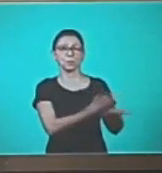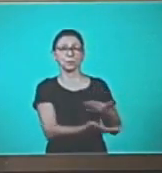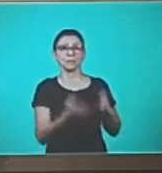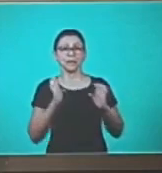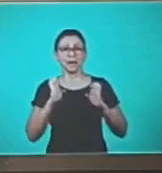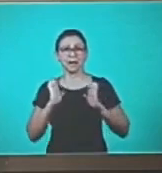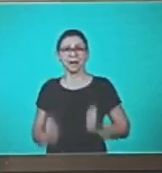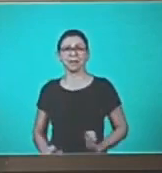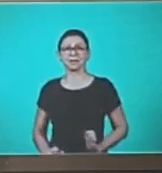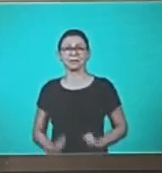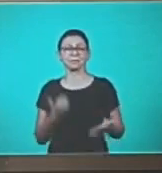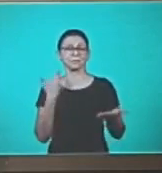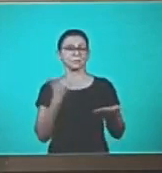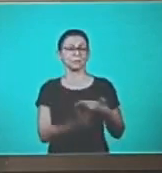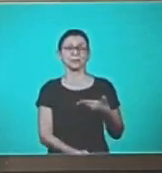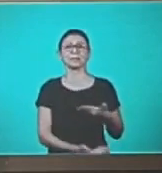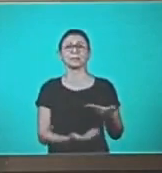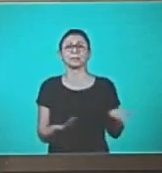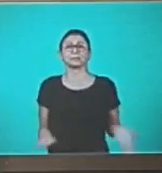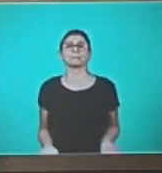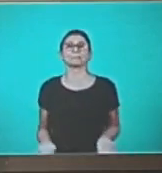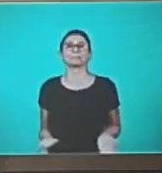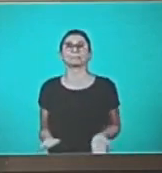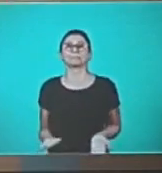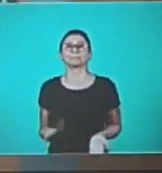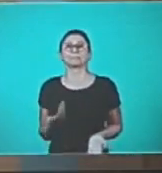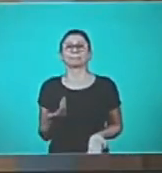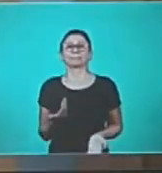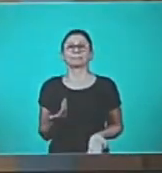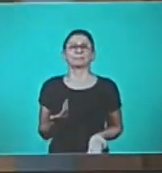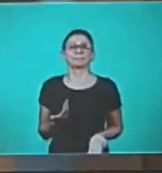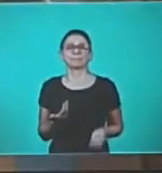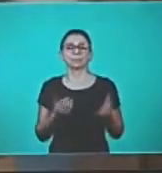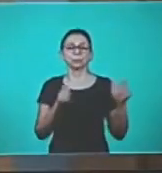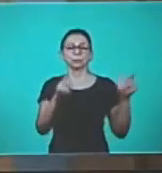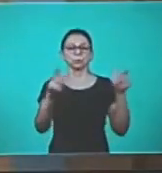religious, because man has no place to go.